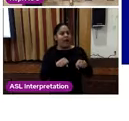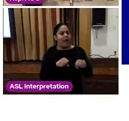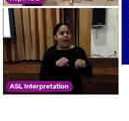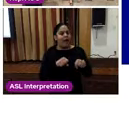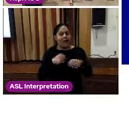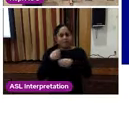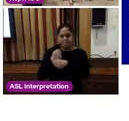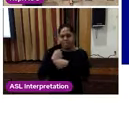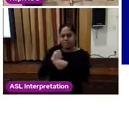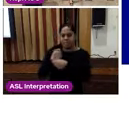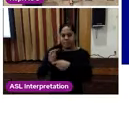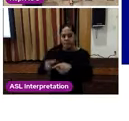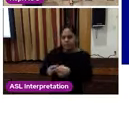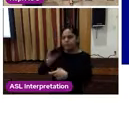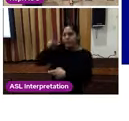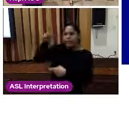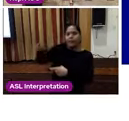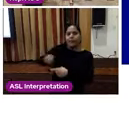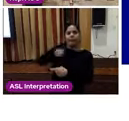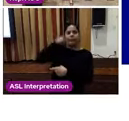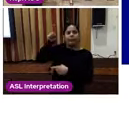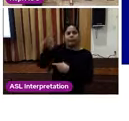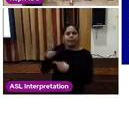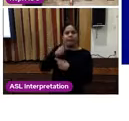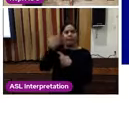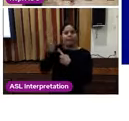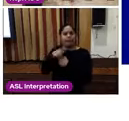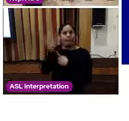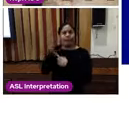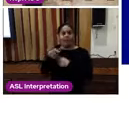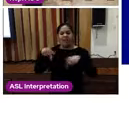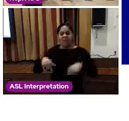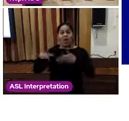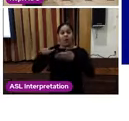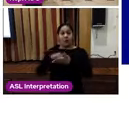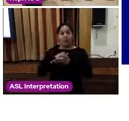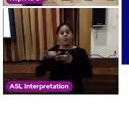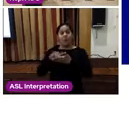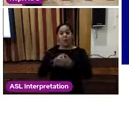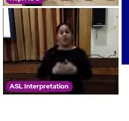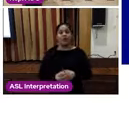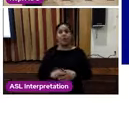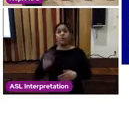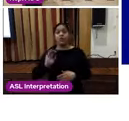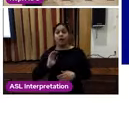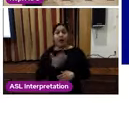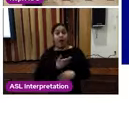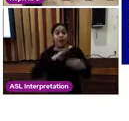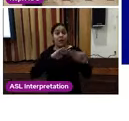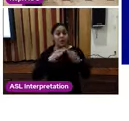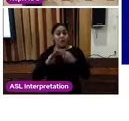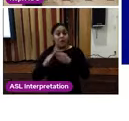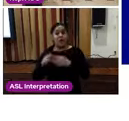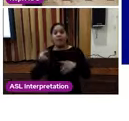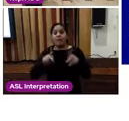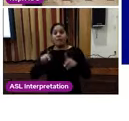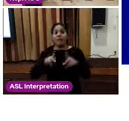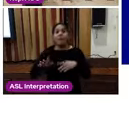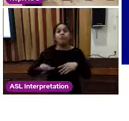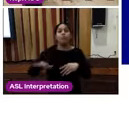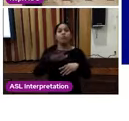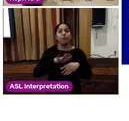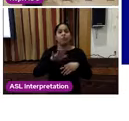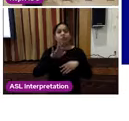wind turbines for offshore wind here in New York. And so our community, our folks, are going to start